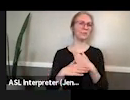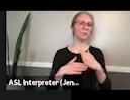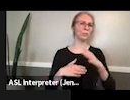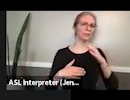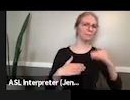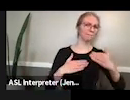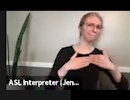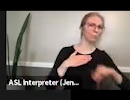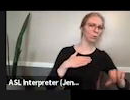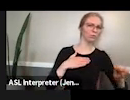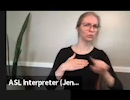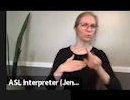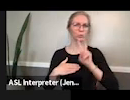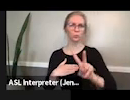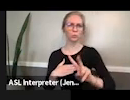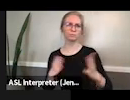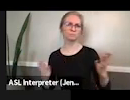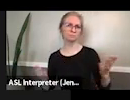So for reference,